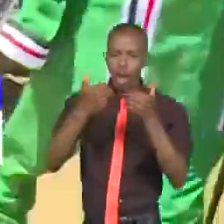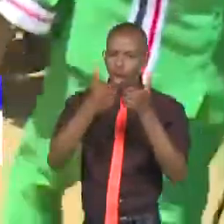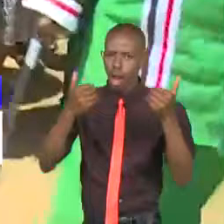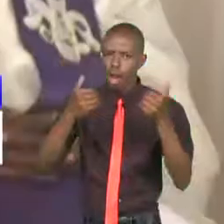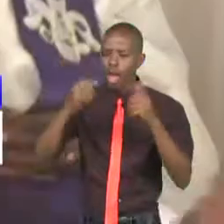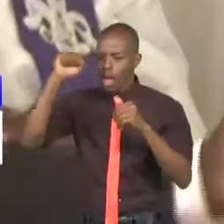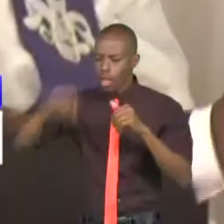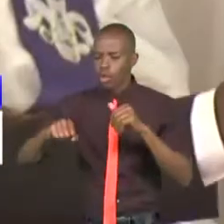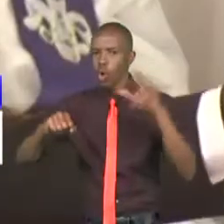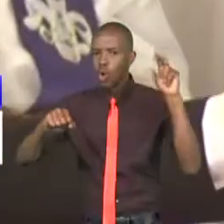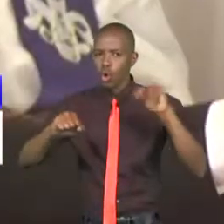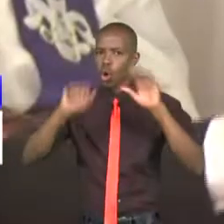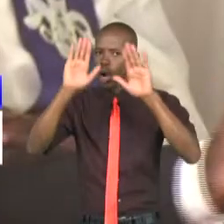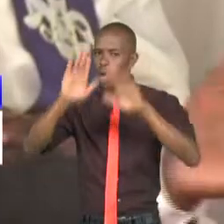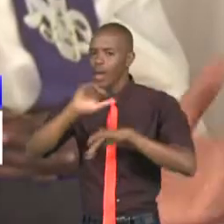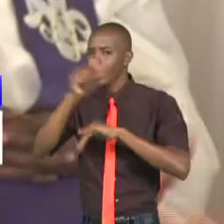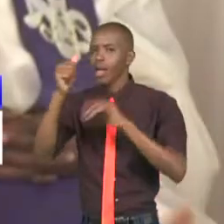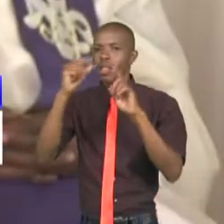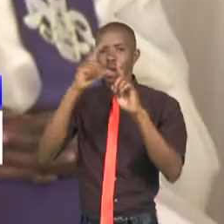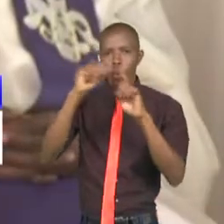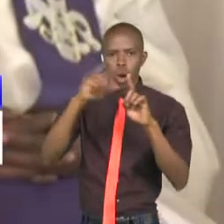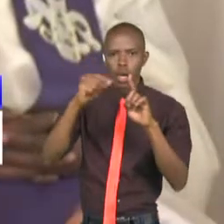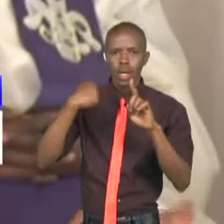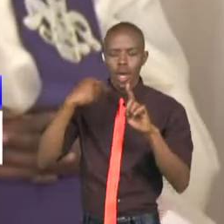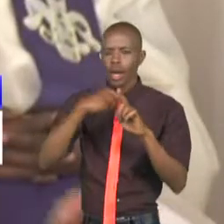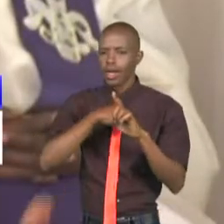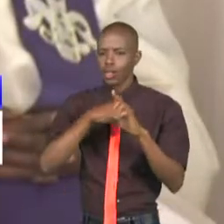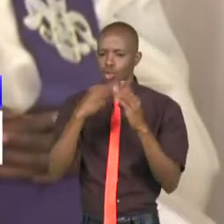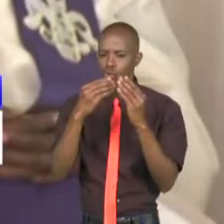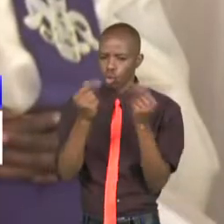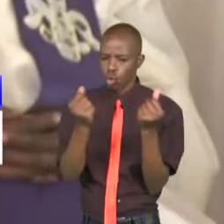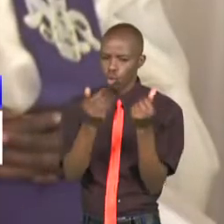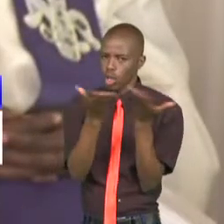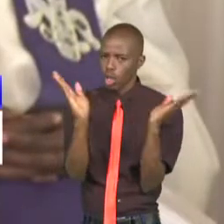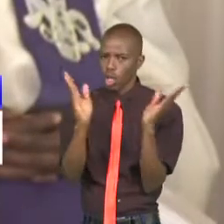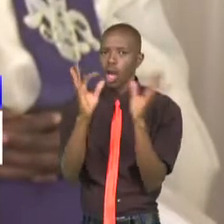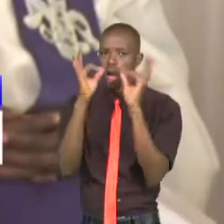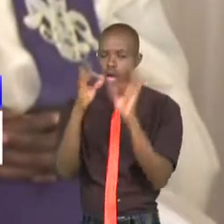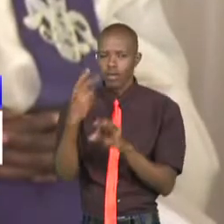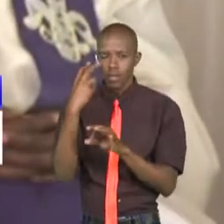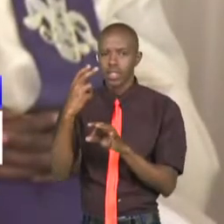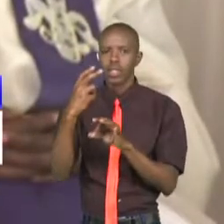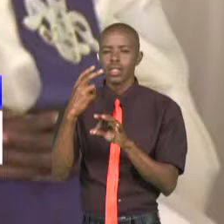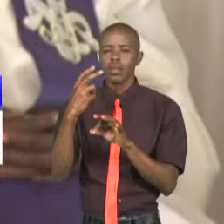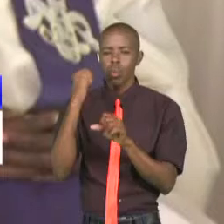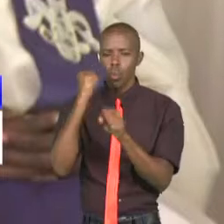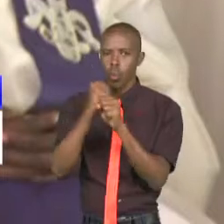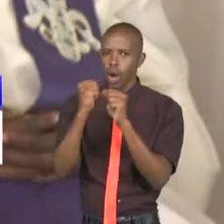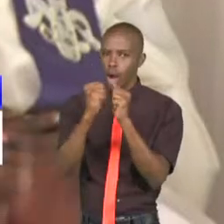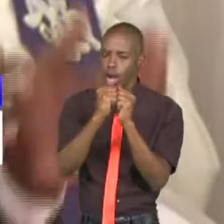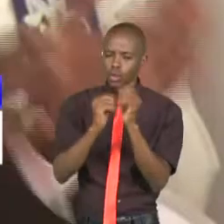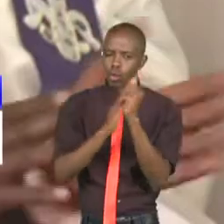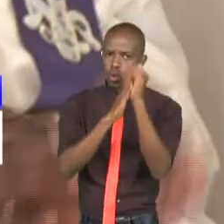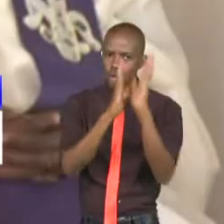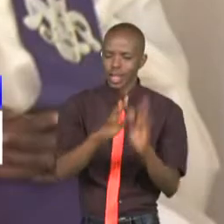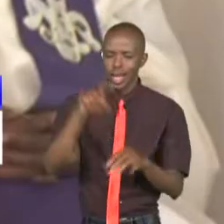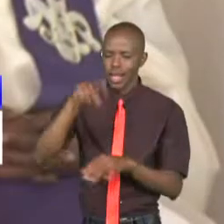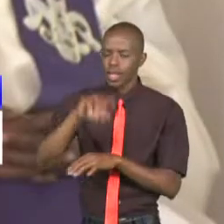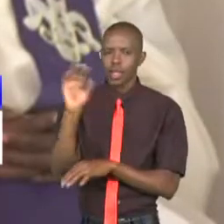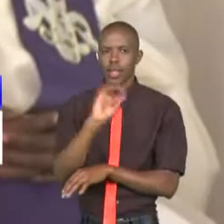yes-no campaign. Maneno ingine yote, we can find a solution if we look hard enough as leaders. Hakuna